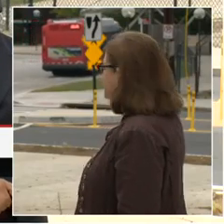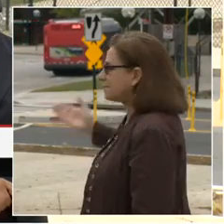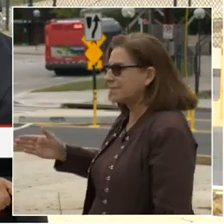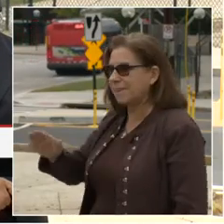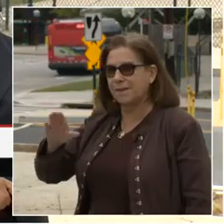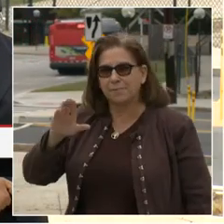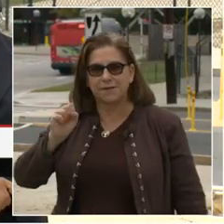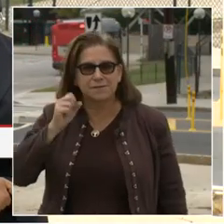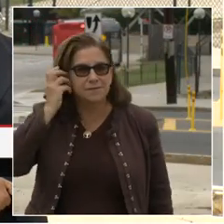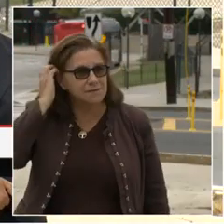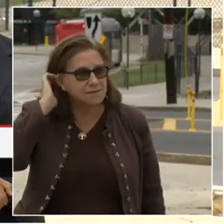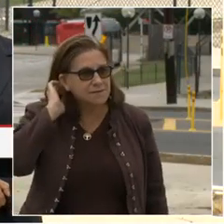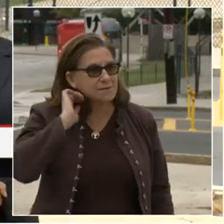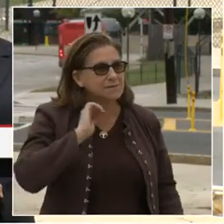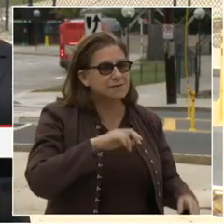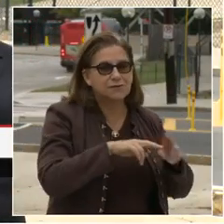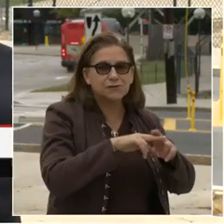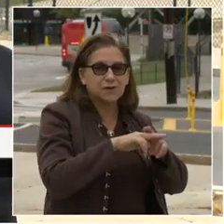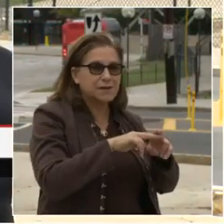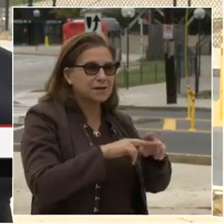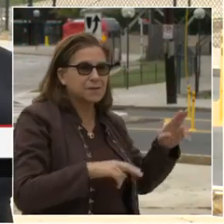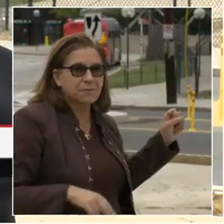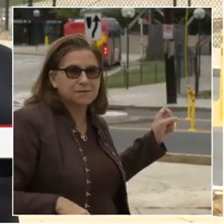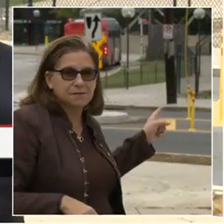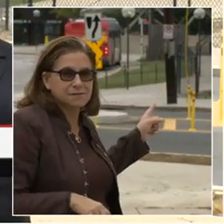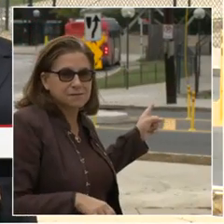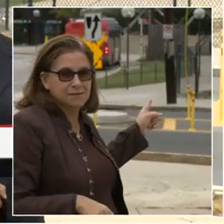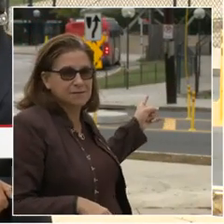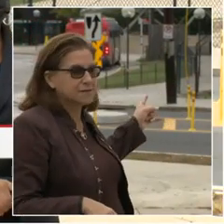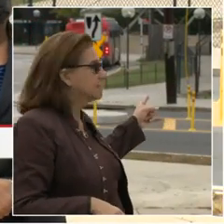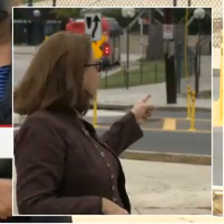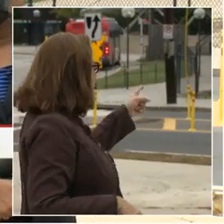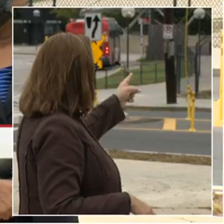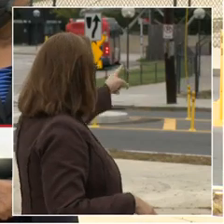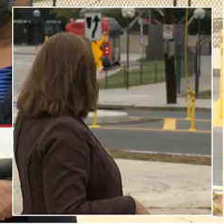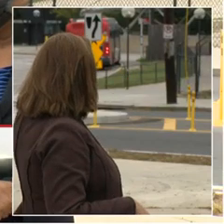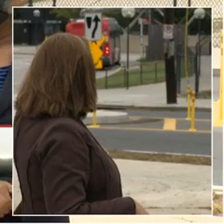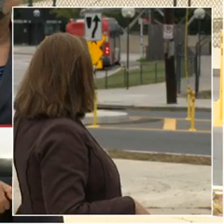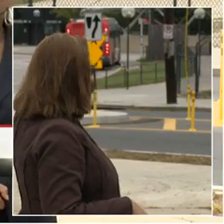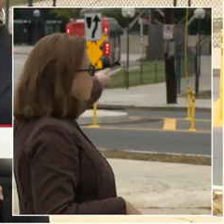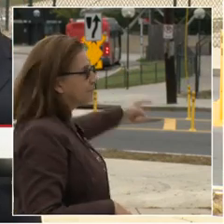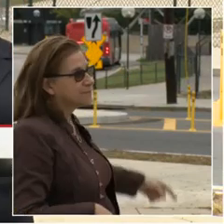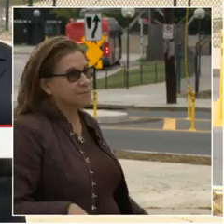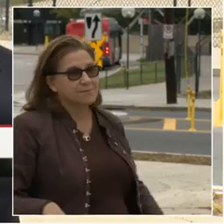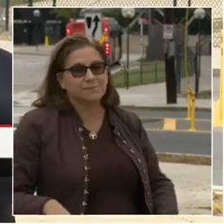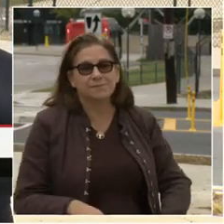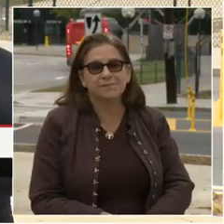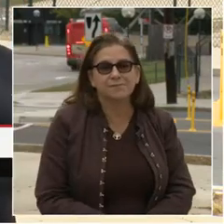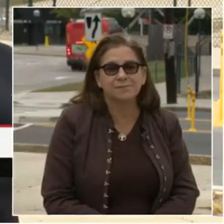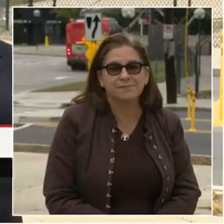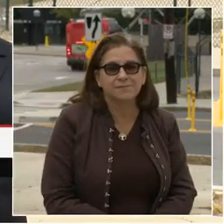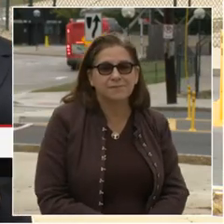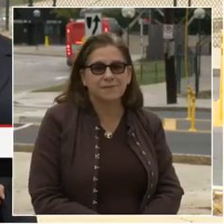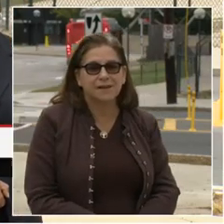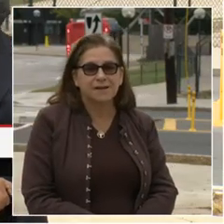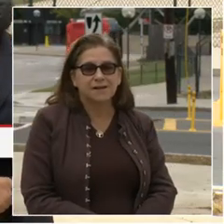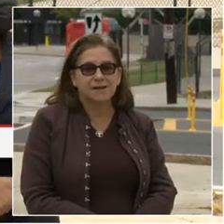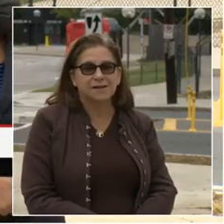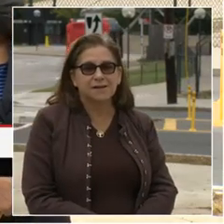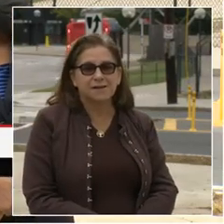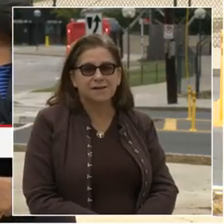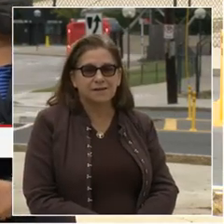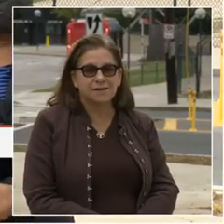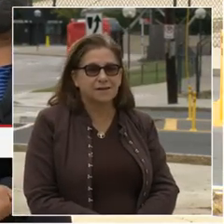your commission ranked its DDOT or traffic safety projects? Like if I asked